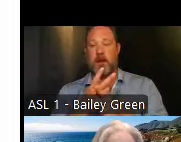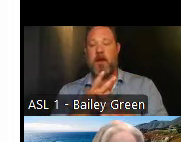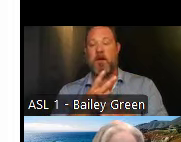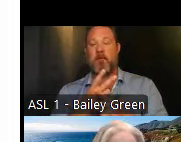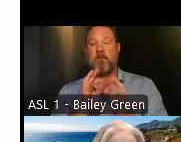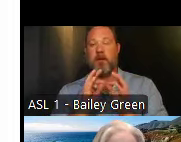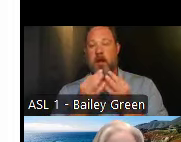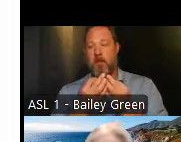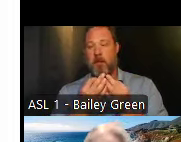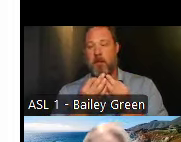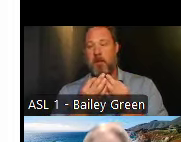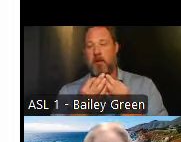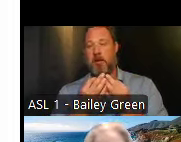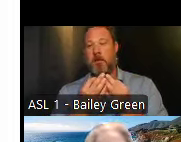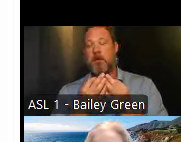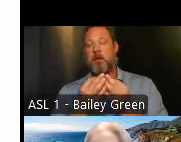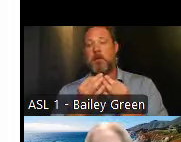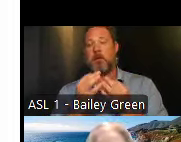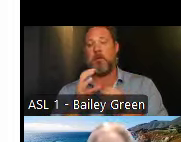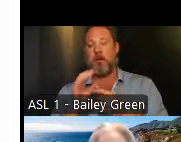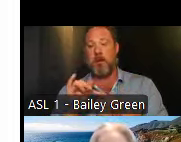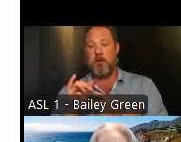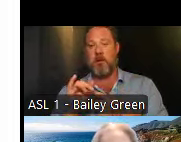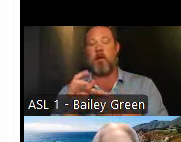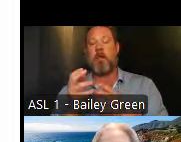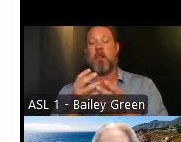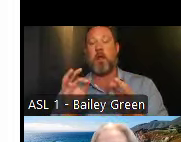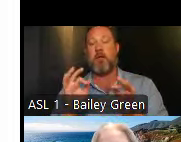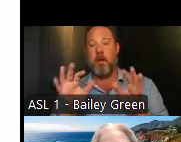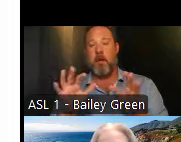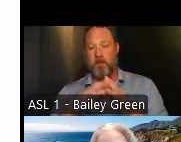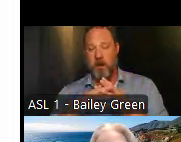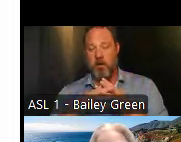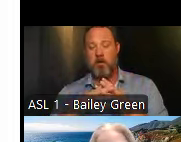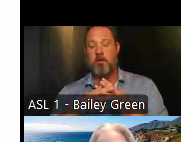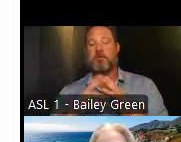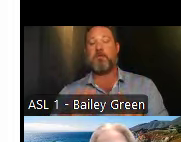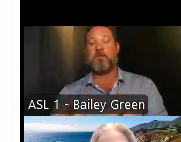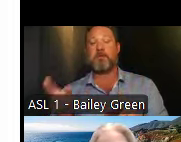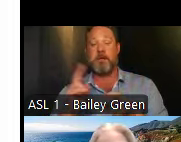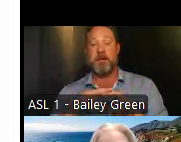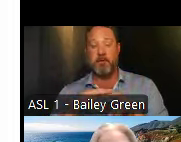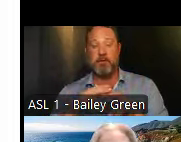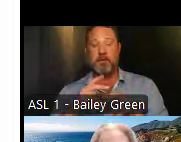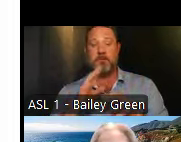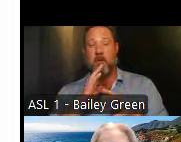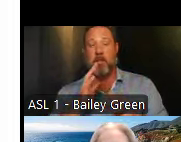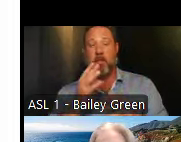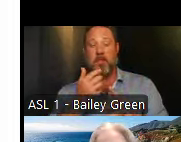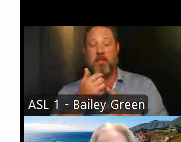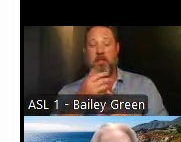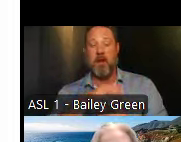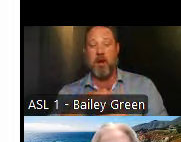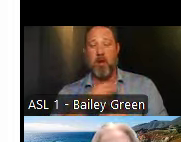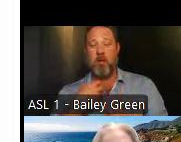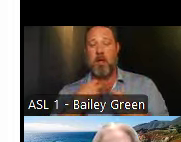with cognitive impairment, a lot of out-of-pocket costs. So if they've got an increase in premium for their own health insurance, I just